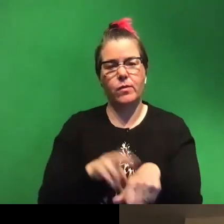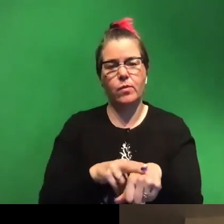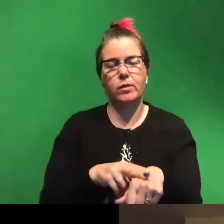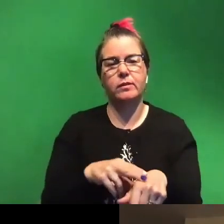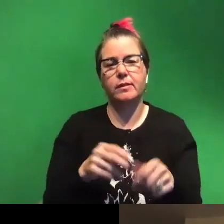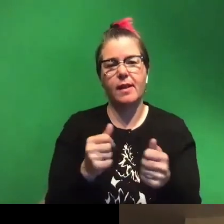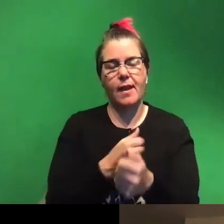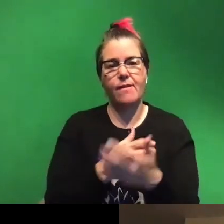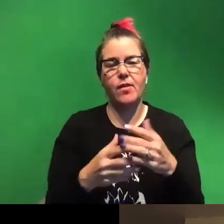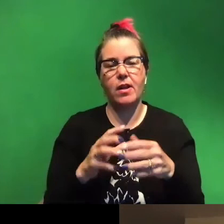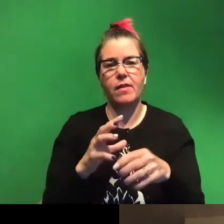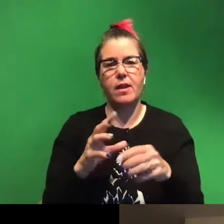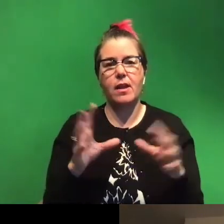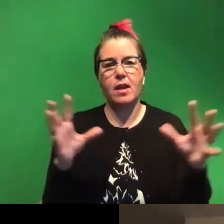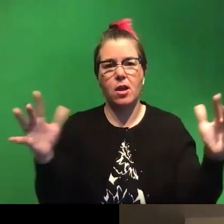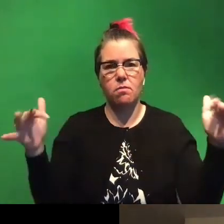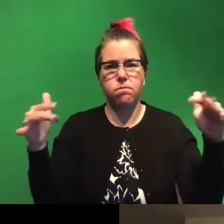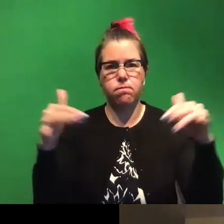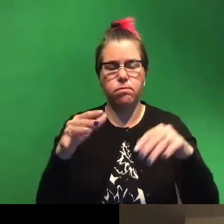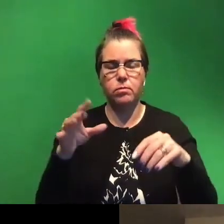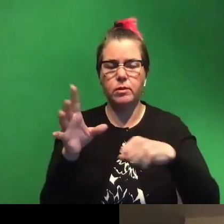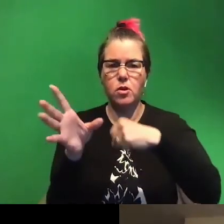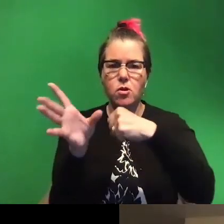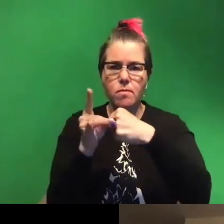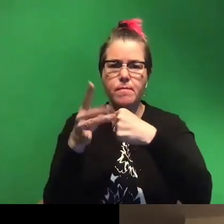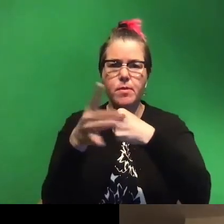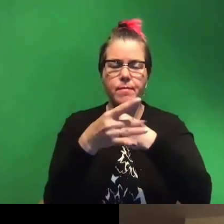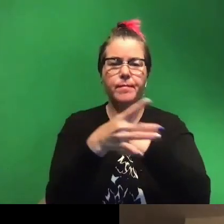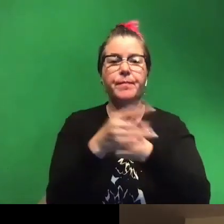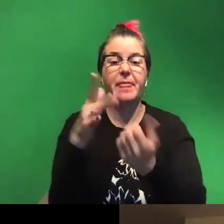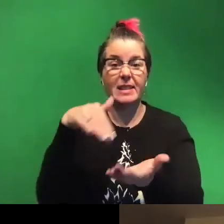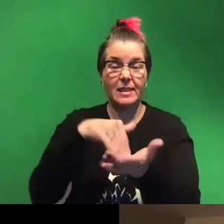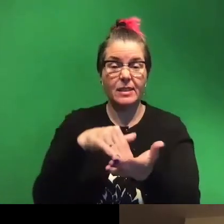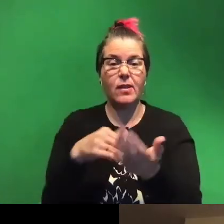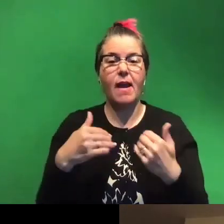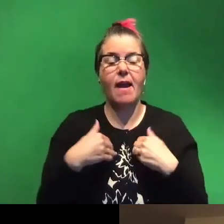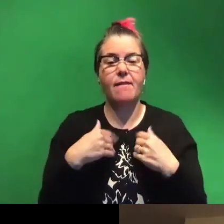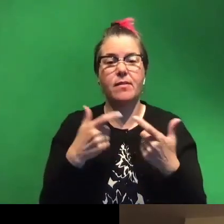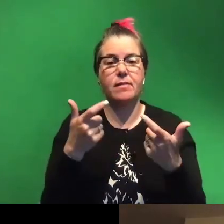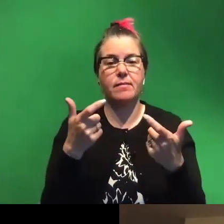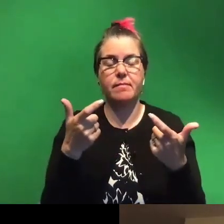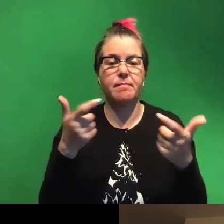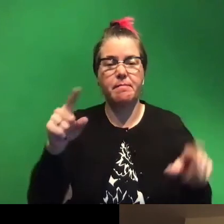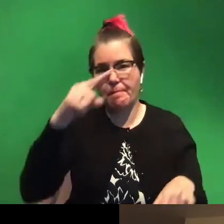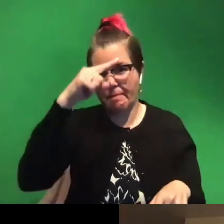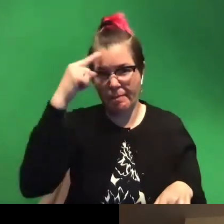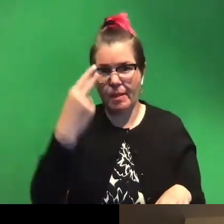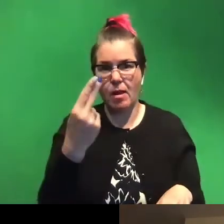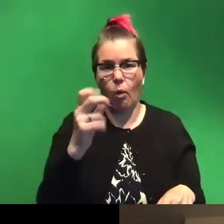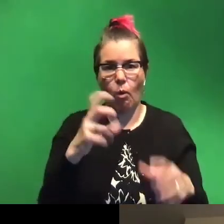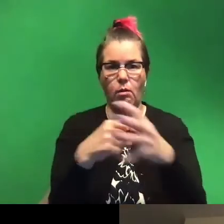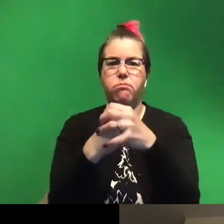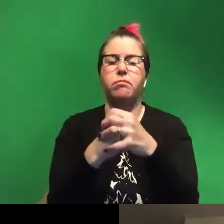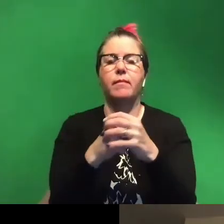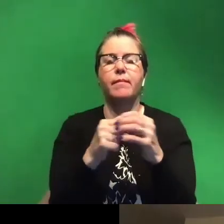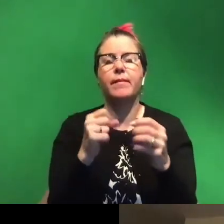everything gravitates towards the center, in the very center you have a massive black hole, and that's what it's